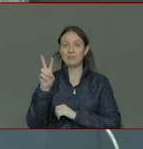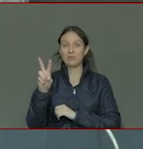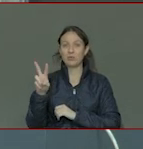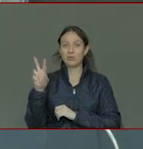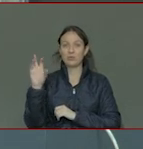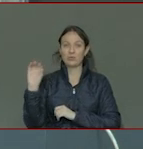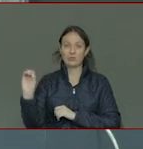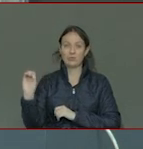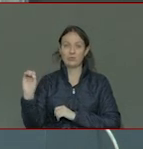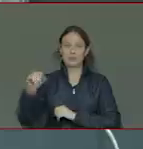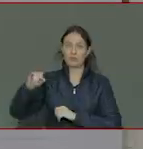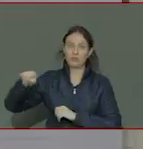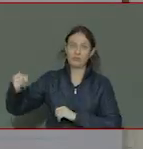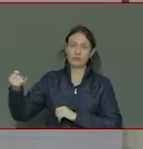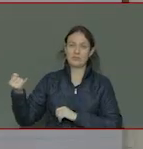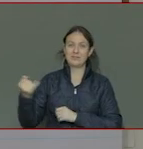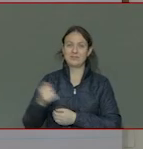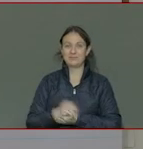3520 joules.